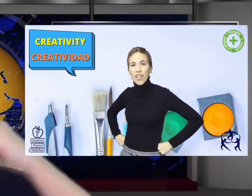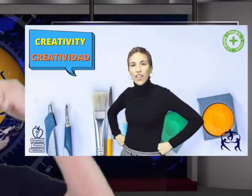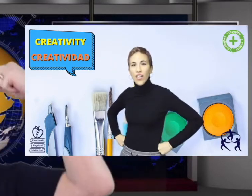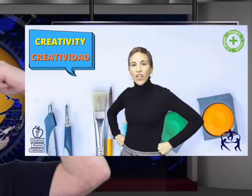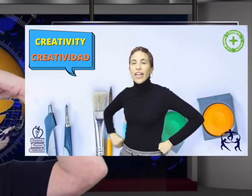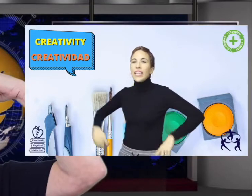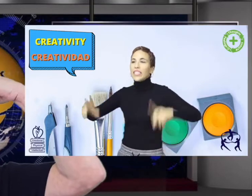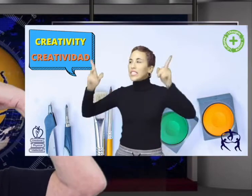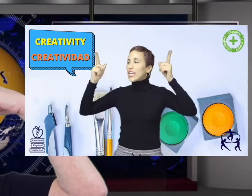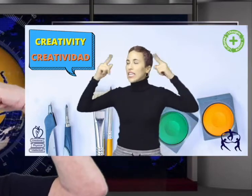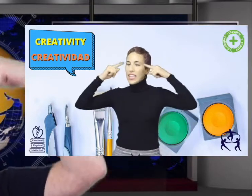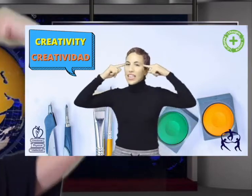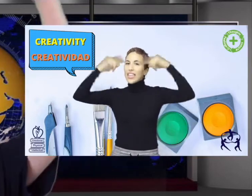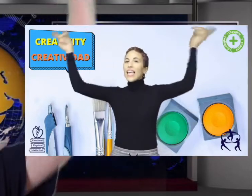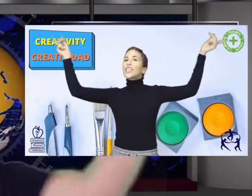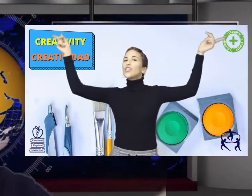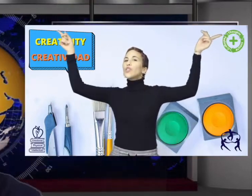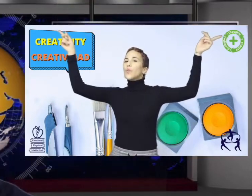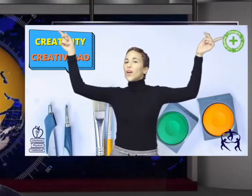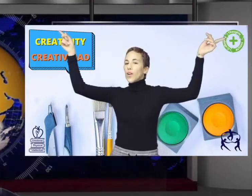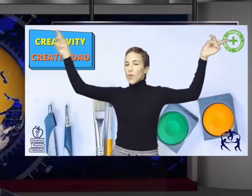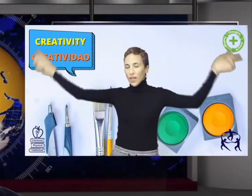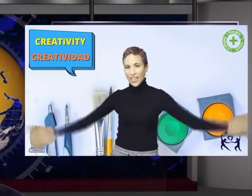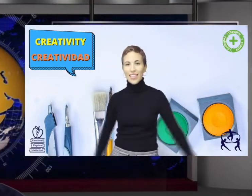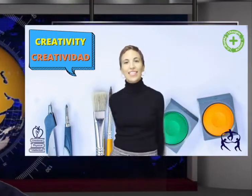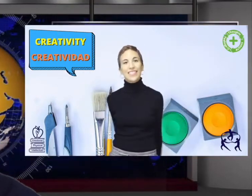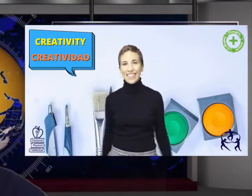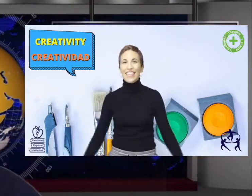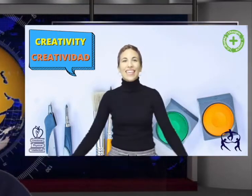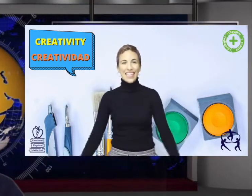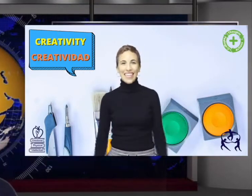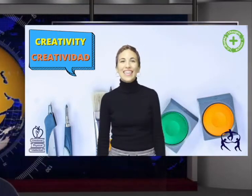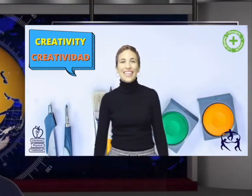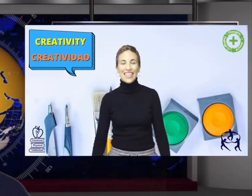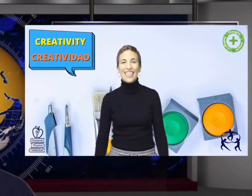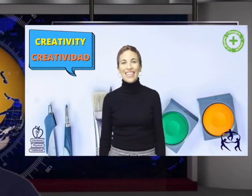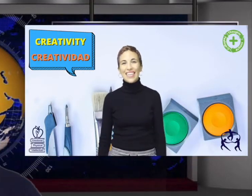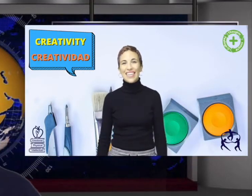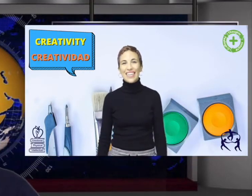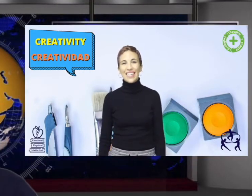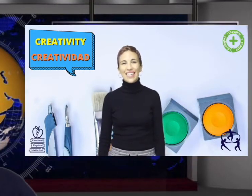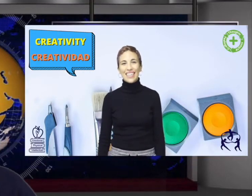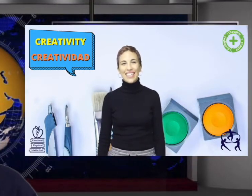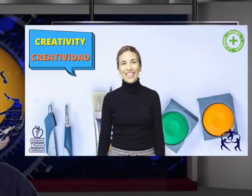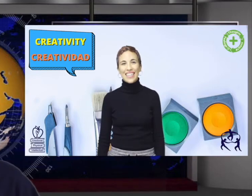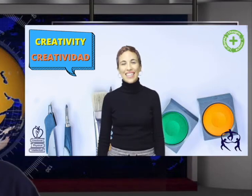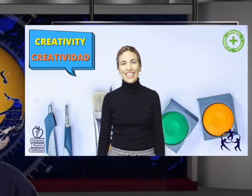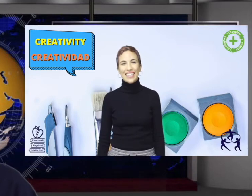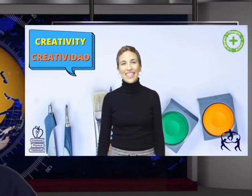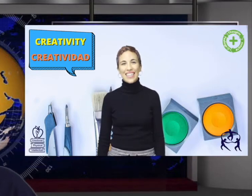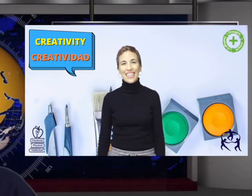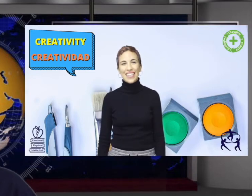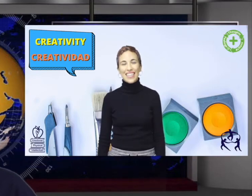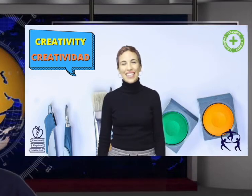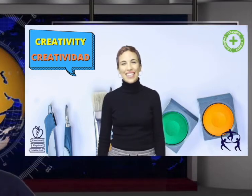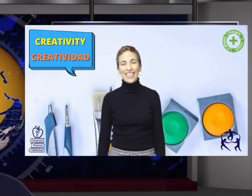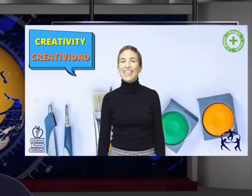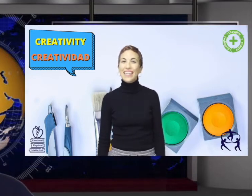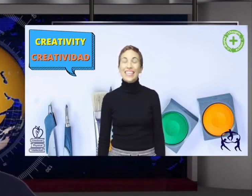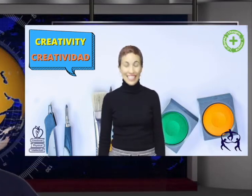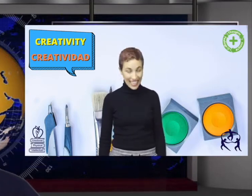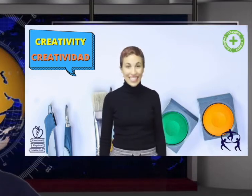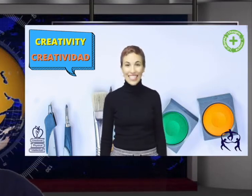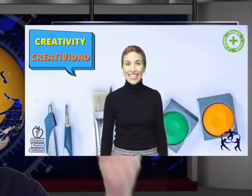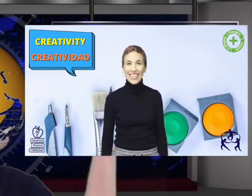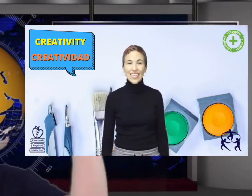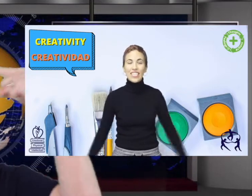good for your intellectual wellness. Boys and girls, I want you to say that with Miss Shama and I. ready?